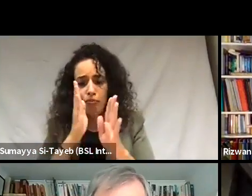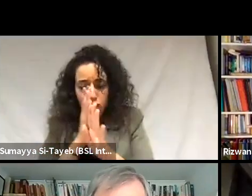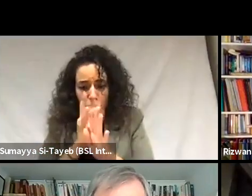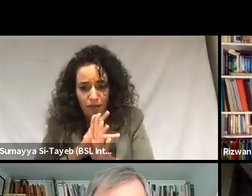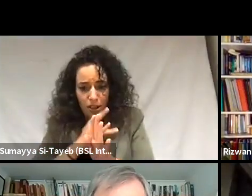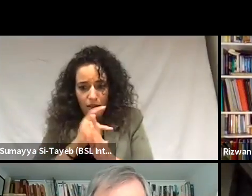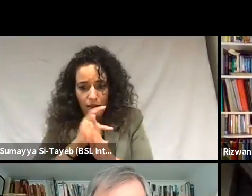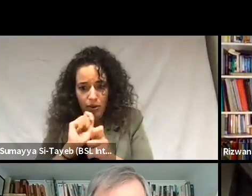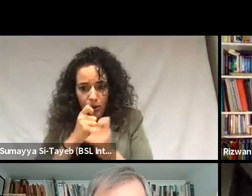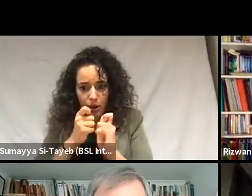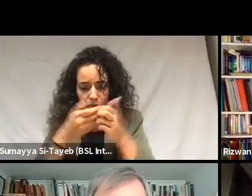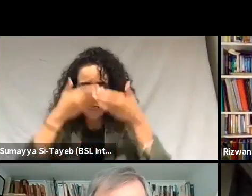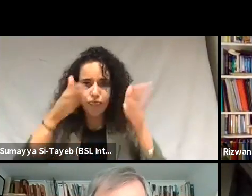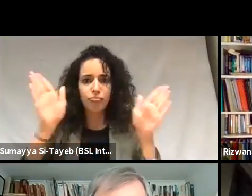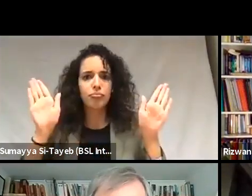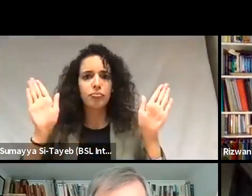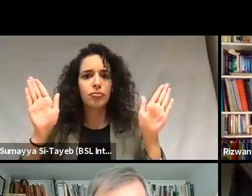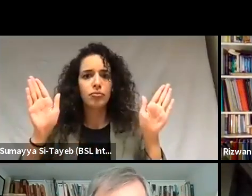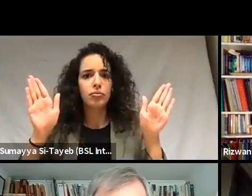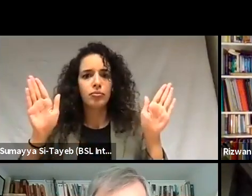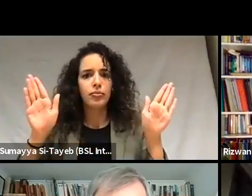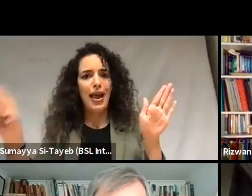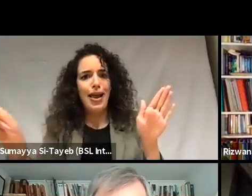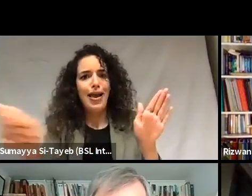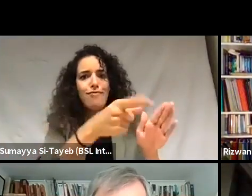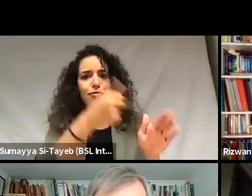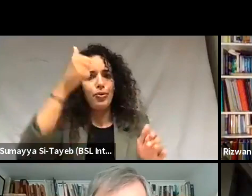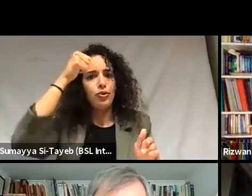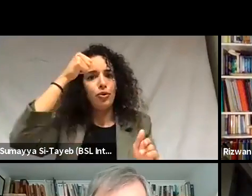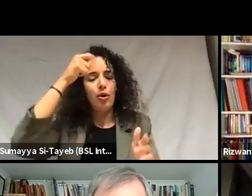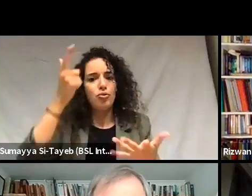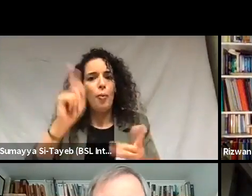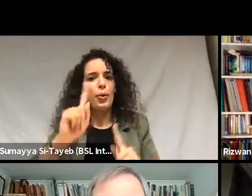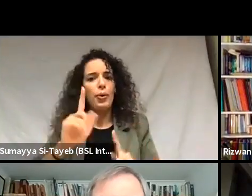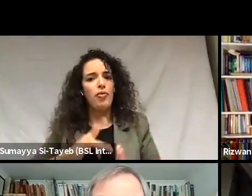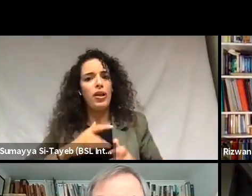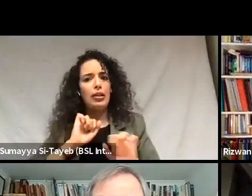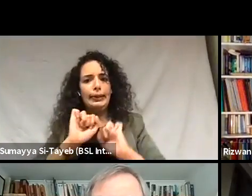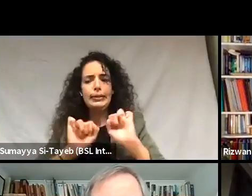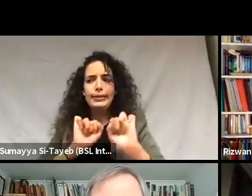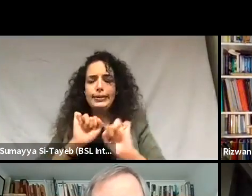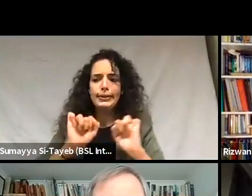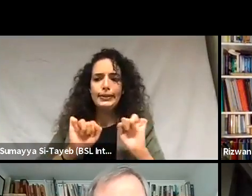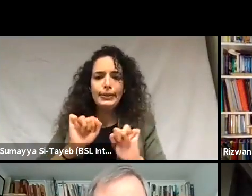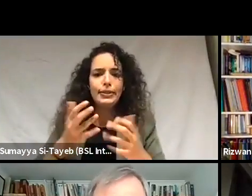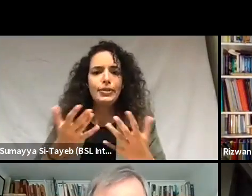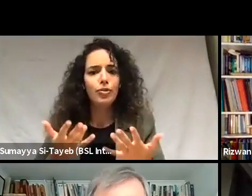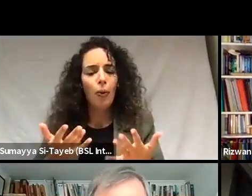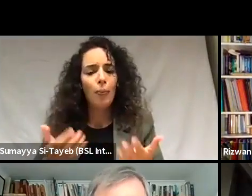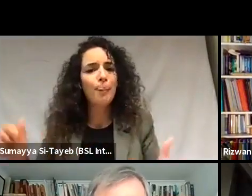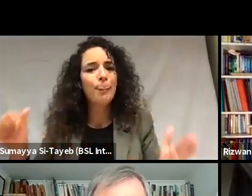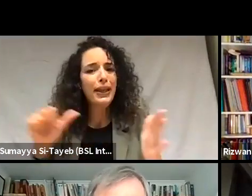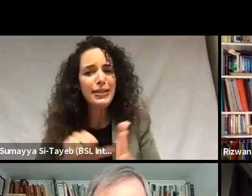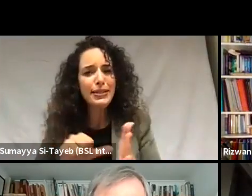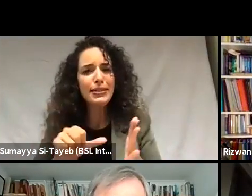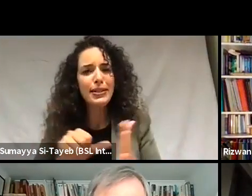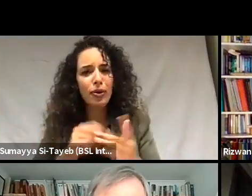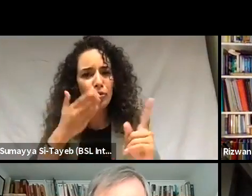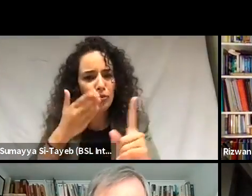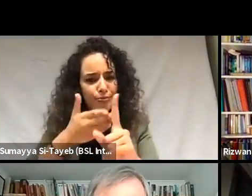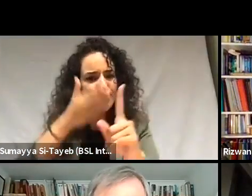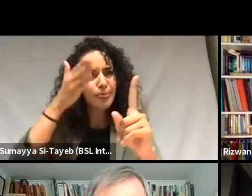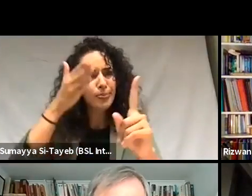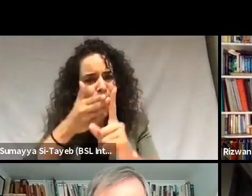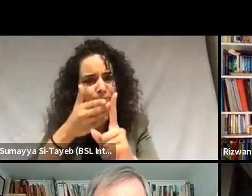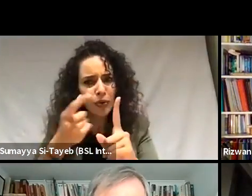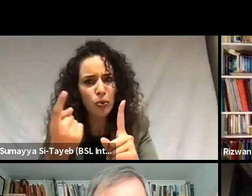often quite reluctant. So to be honest, there is a gap in terms of accountability for